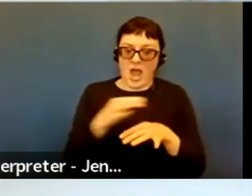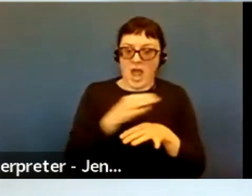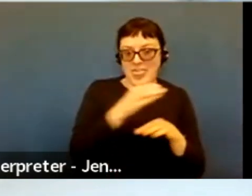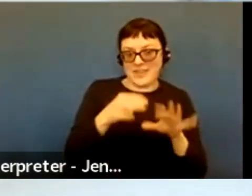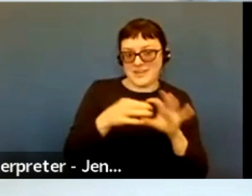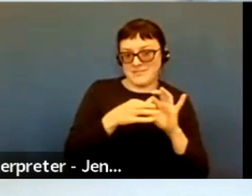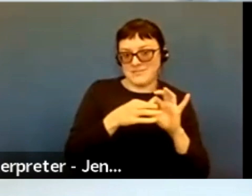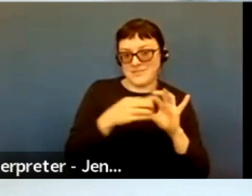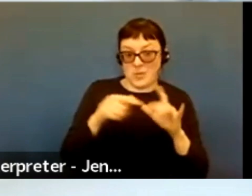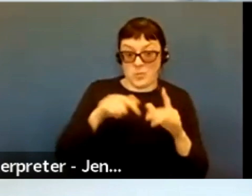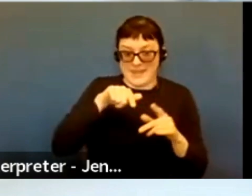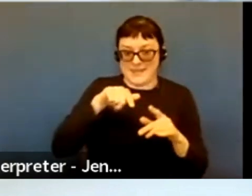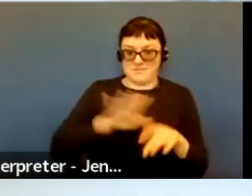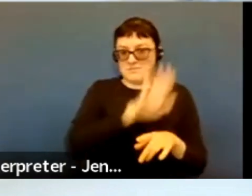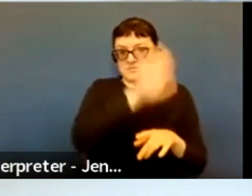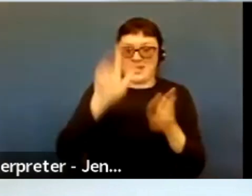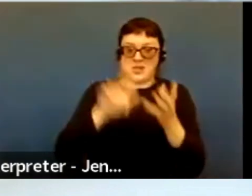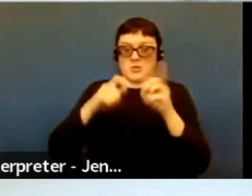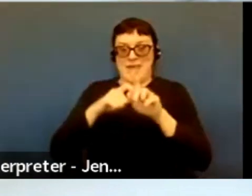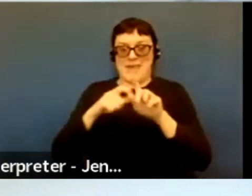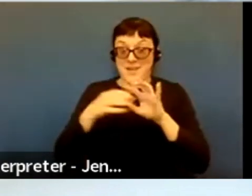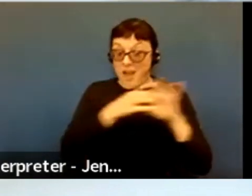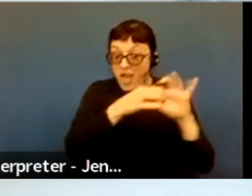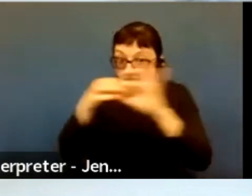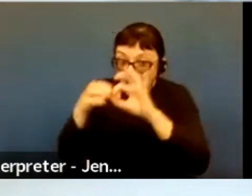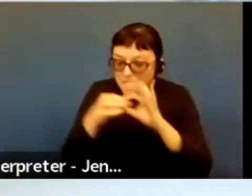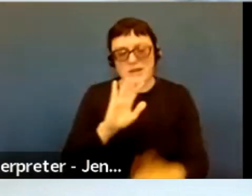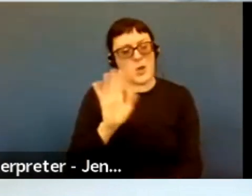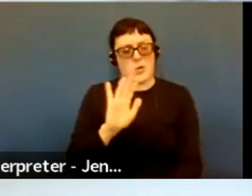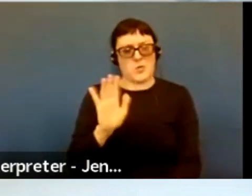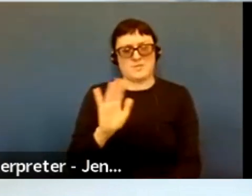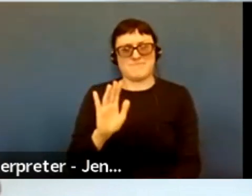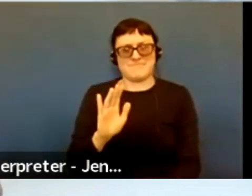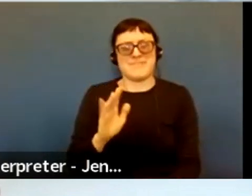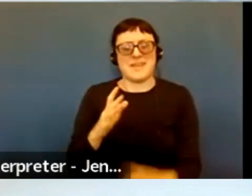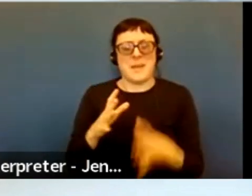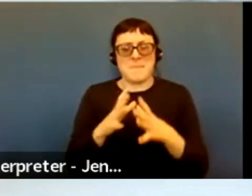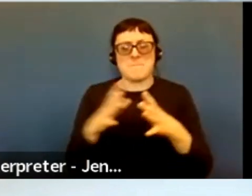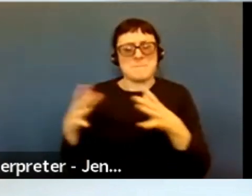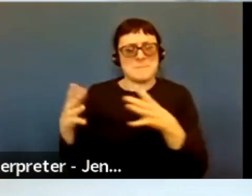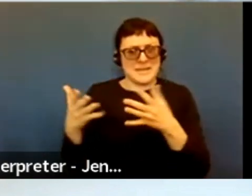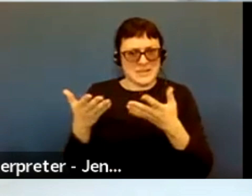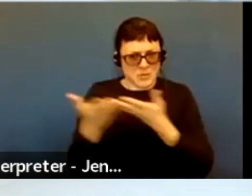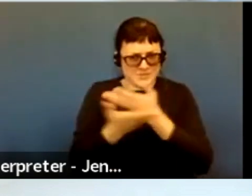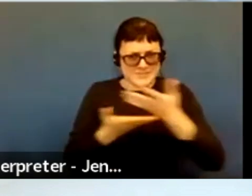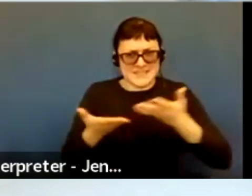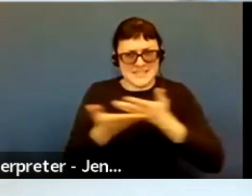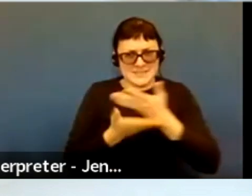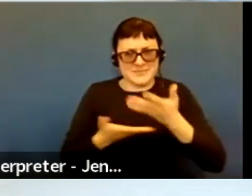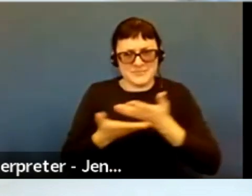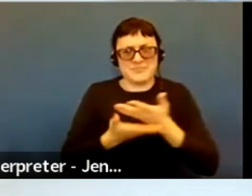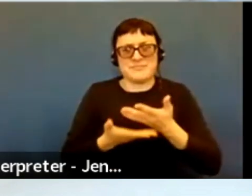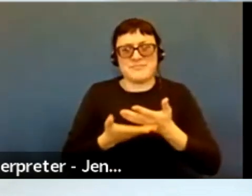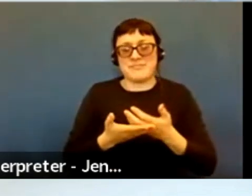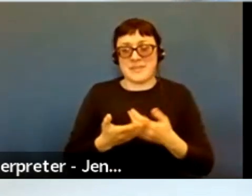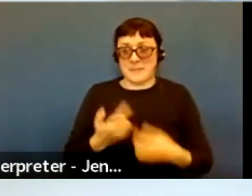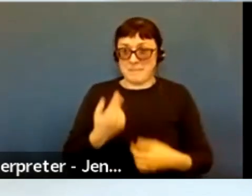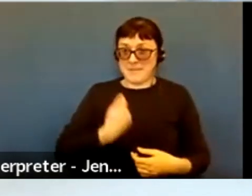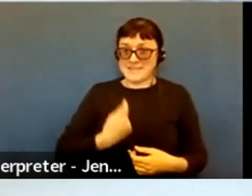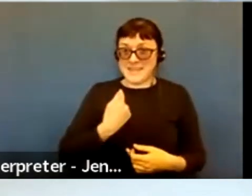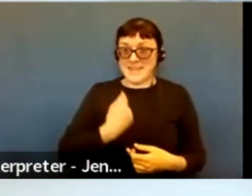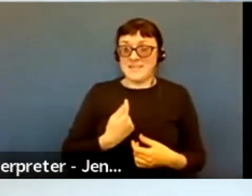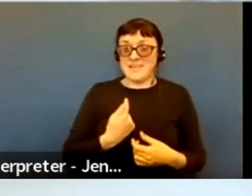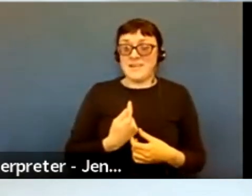not a united island, even though we're called the United Kingdom. Right? It's such a big conversation. And I think that,